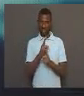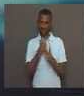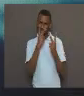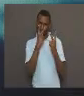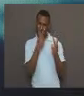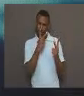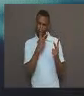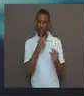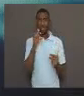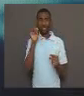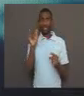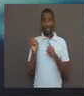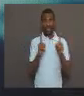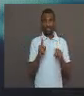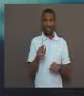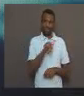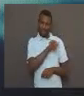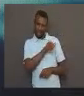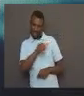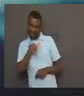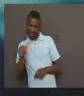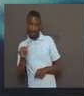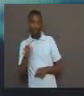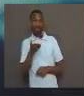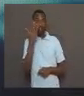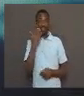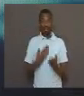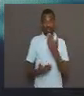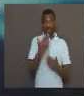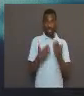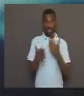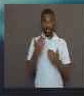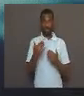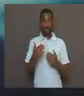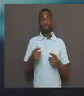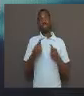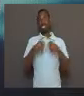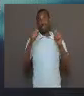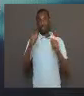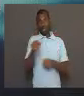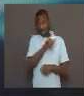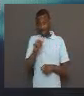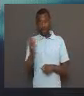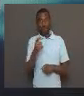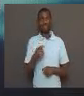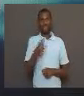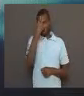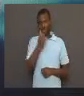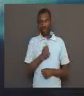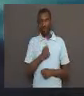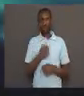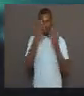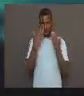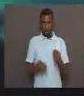similar to the experiment we just discussed. Let us go through the steps together.